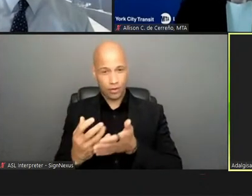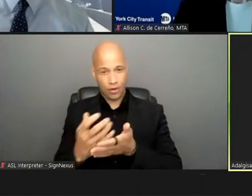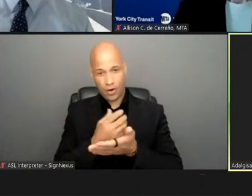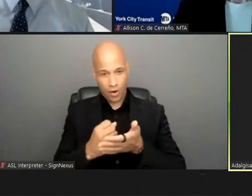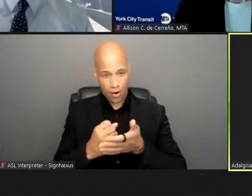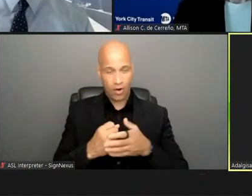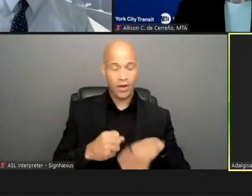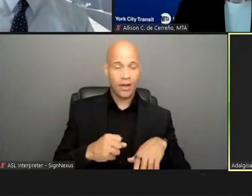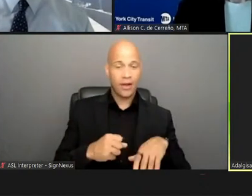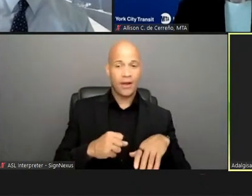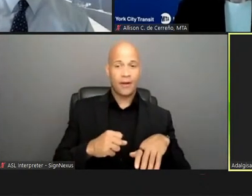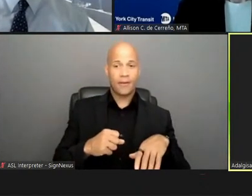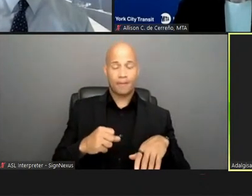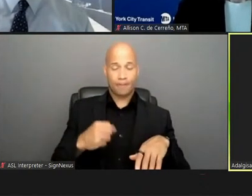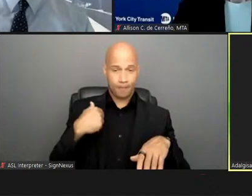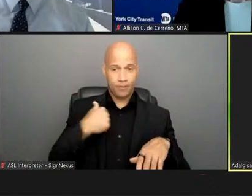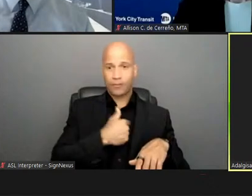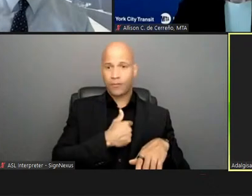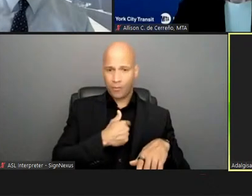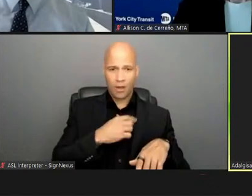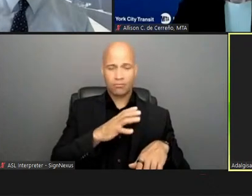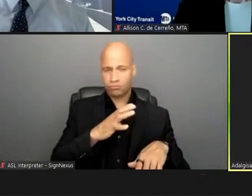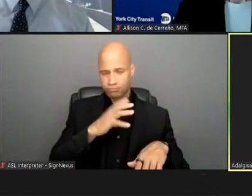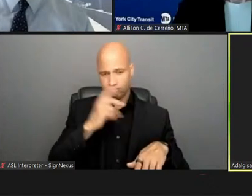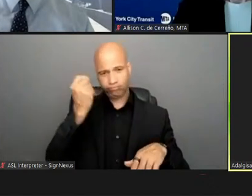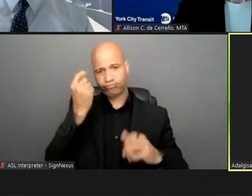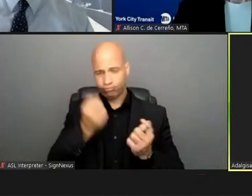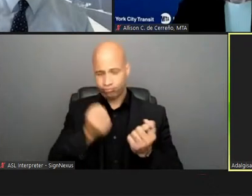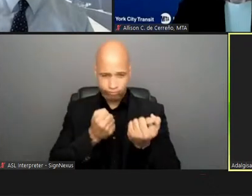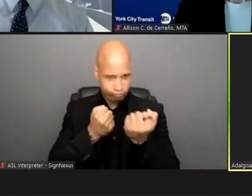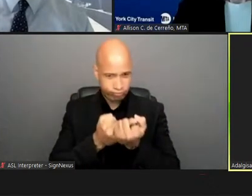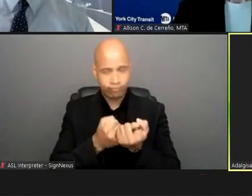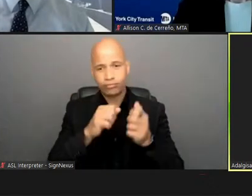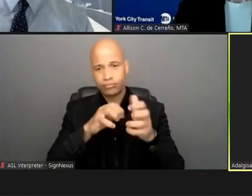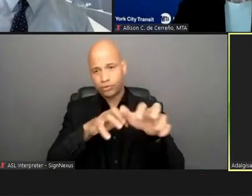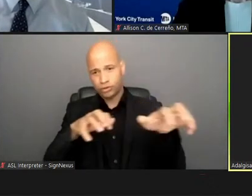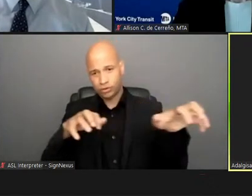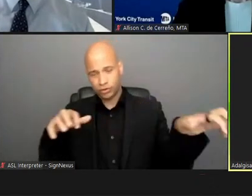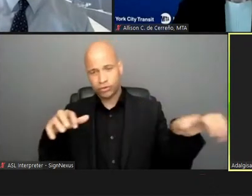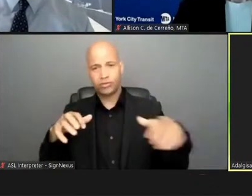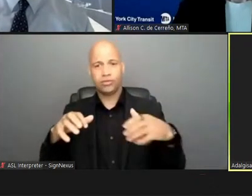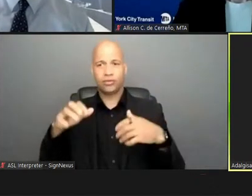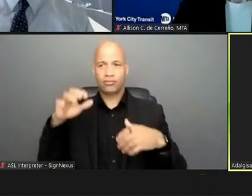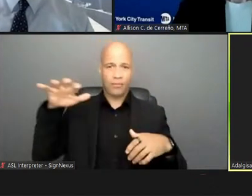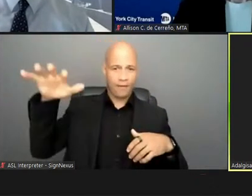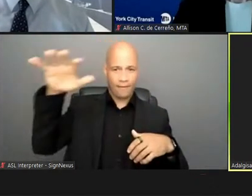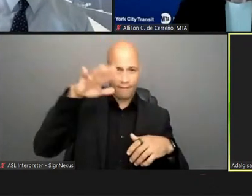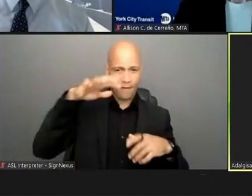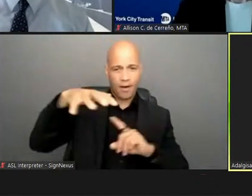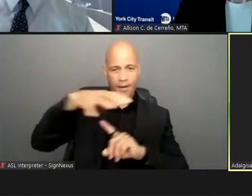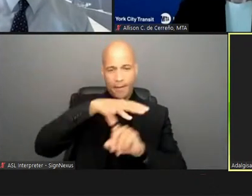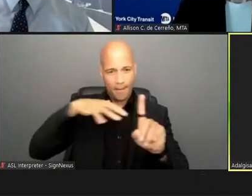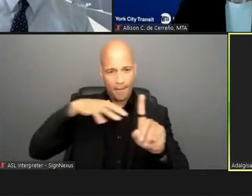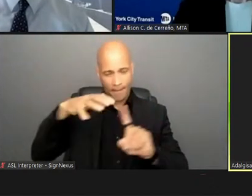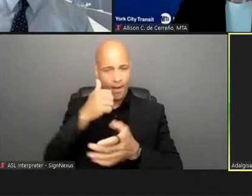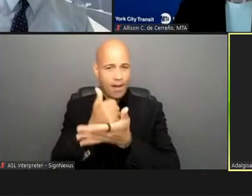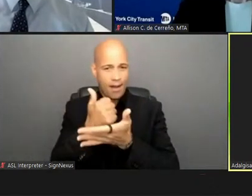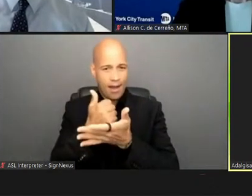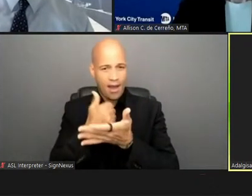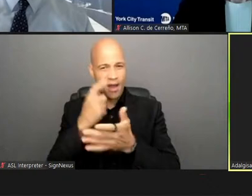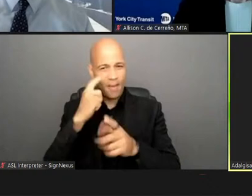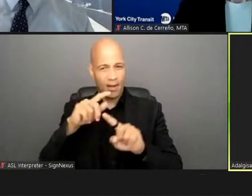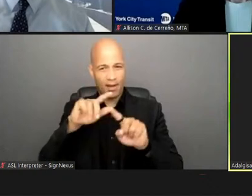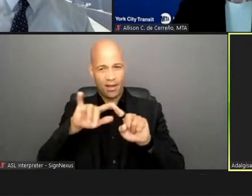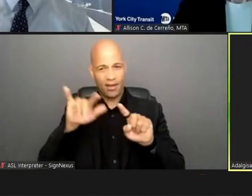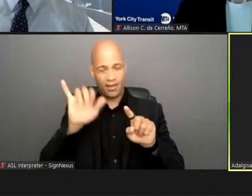on board with helping the congestion and and bring the environment but we believe that the proposal needs to be